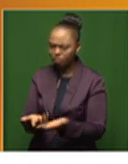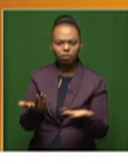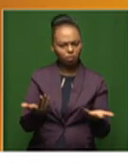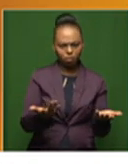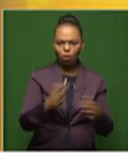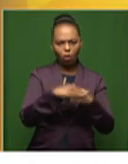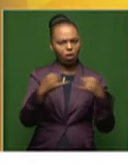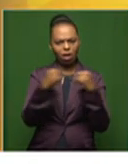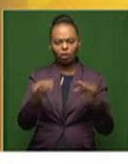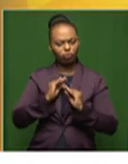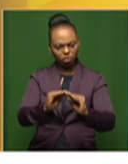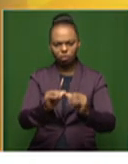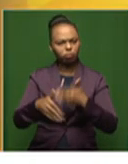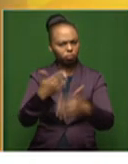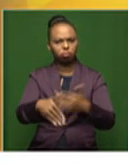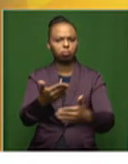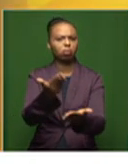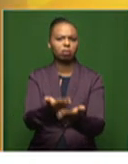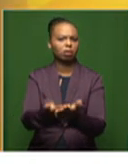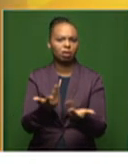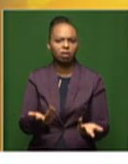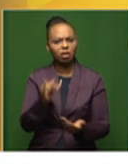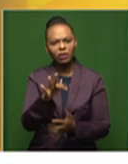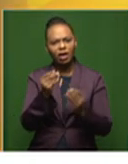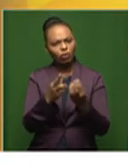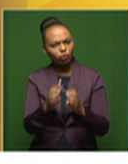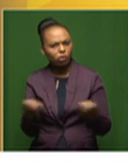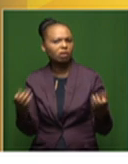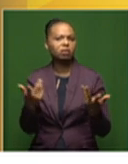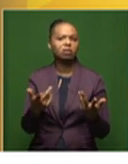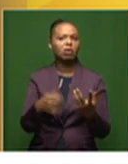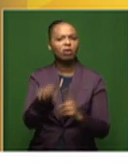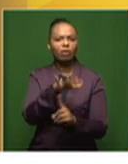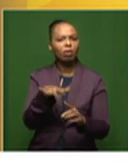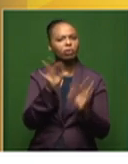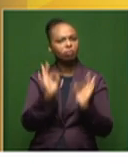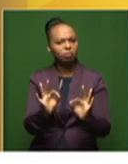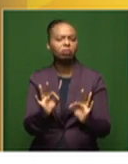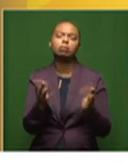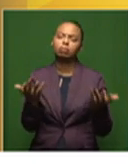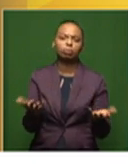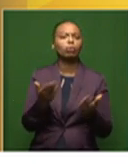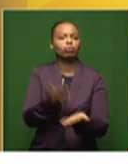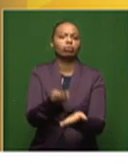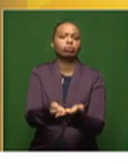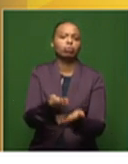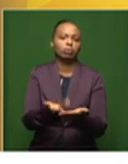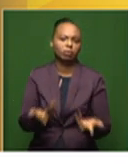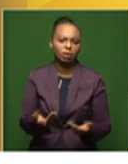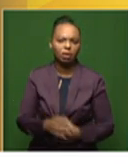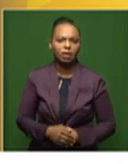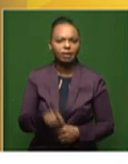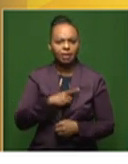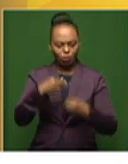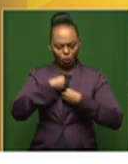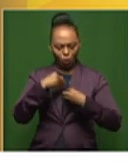learning cannot be stopped. If people have the facilities and the systems to do so, they can. I mean, it's in their own premises and they're protected.